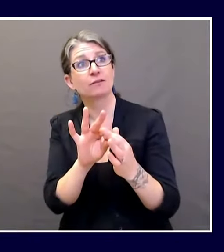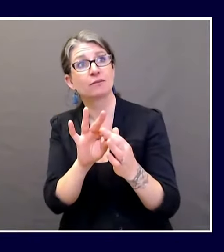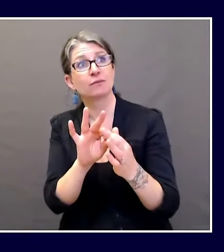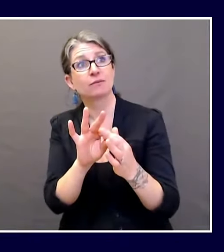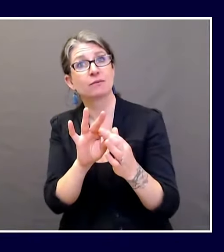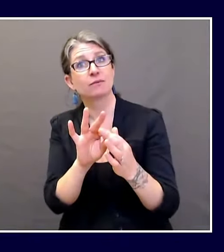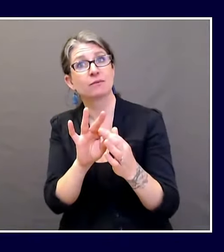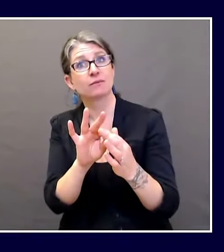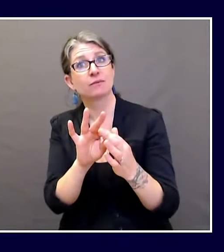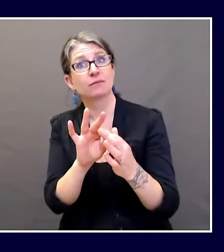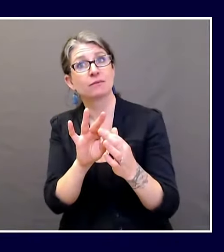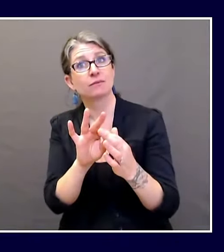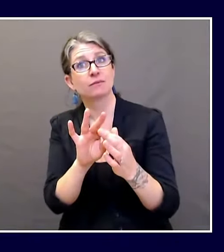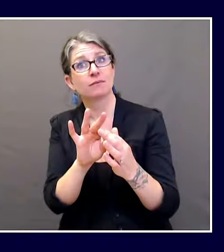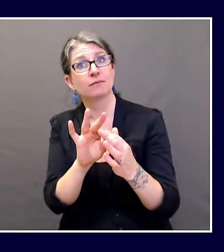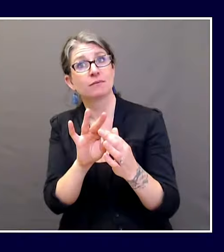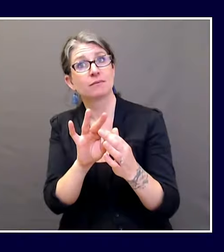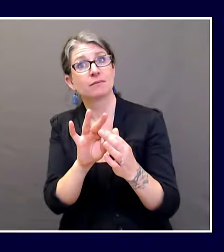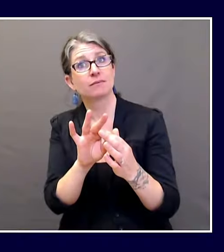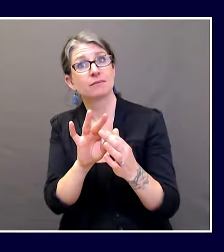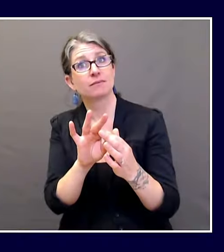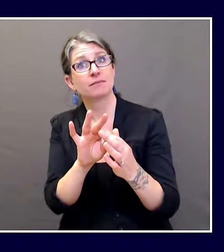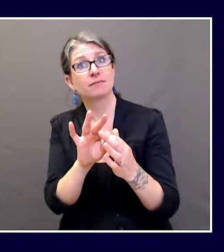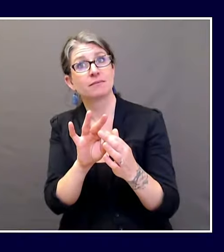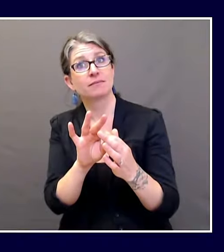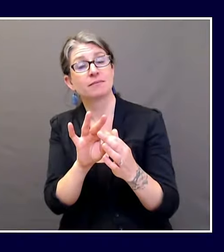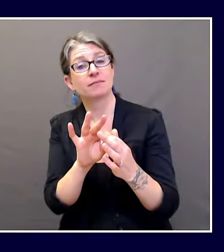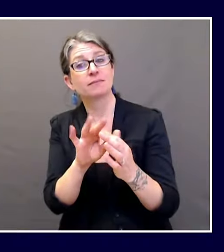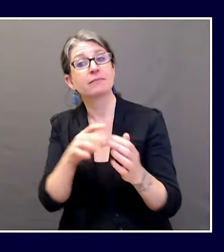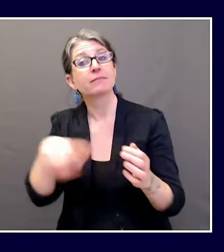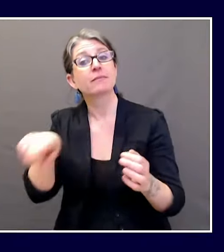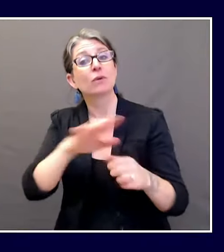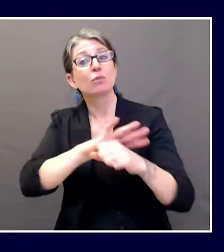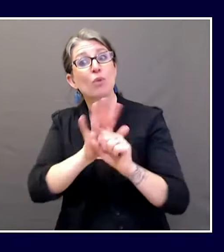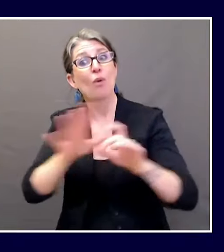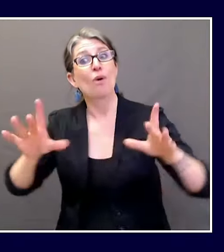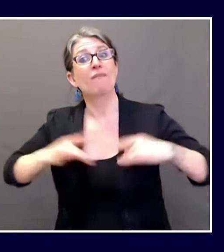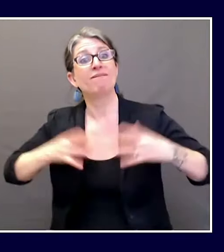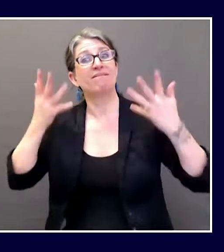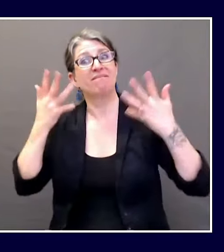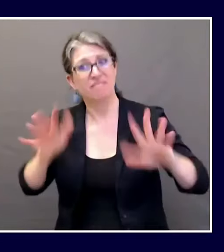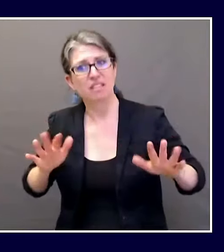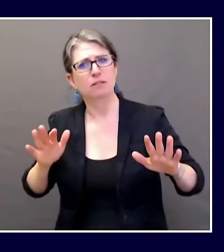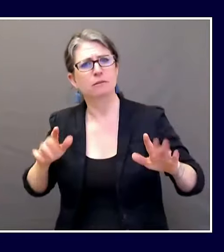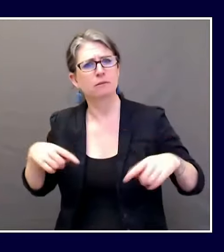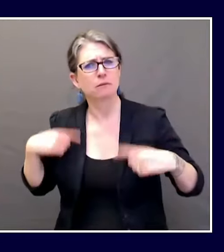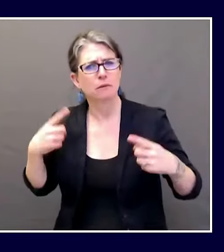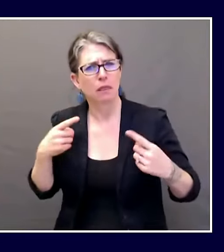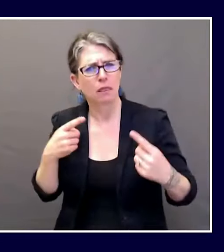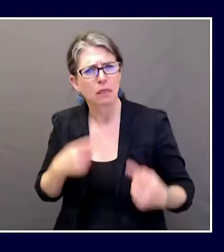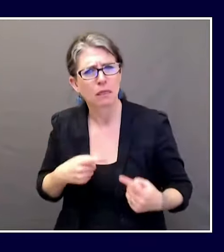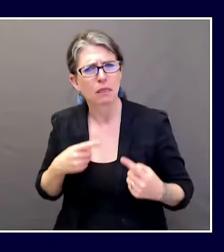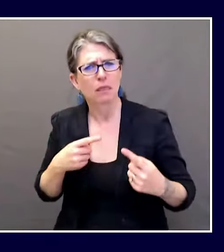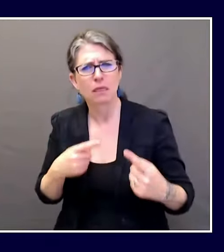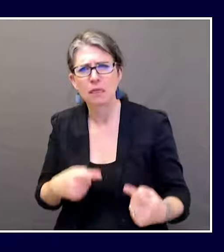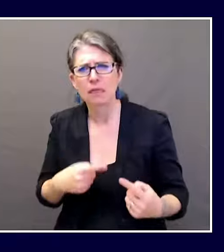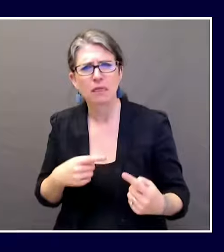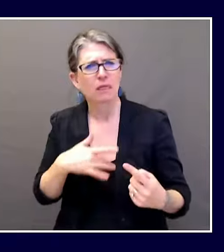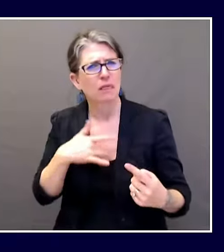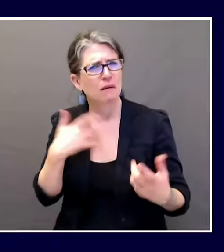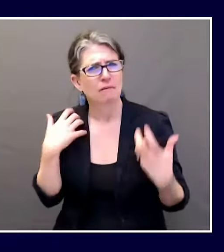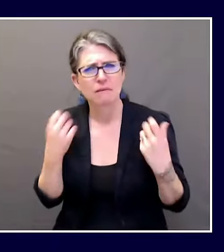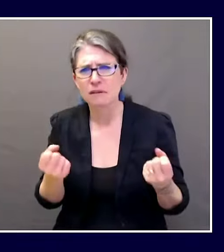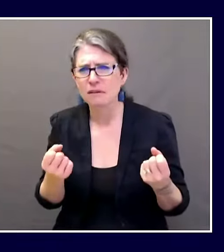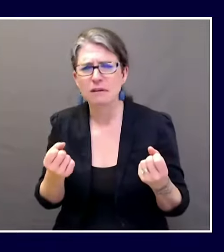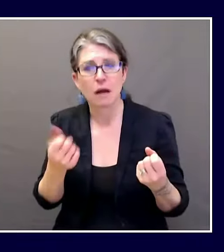months after having the virus, are seeing fewer to no symptoms after this vaccine? Allison, that's something